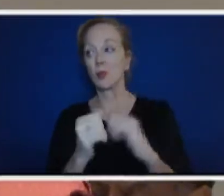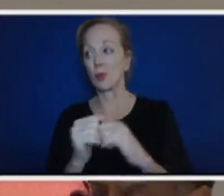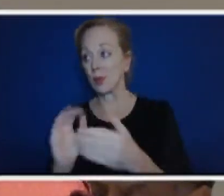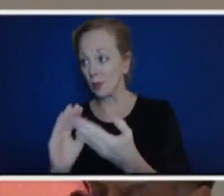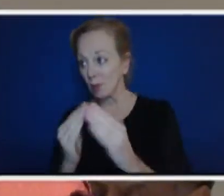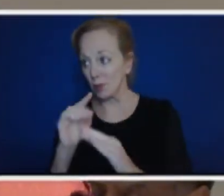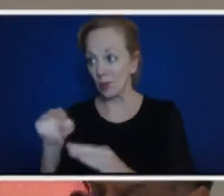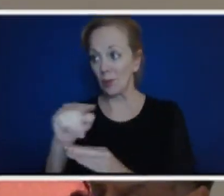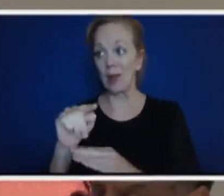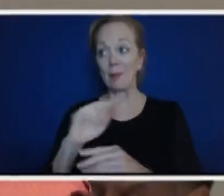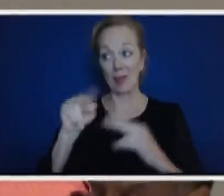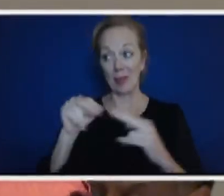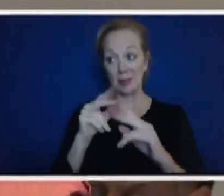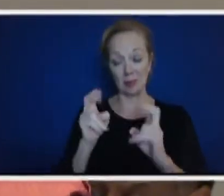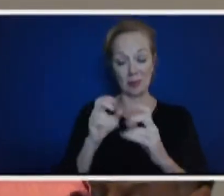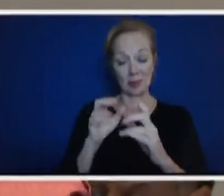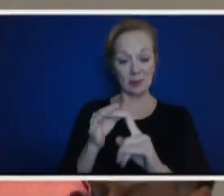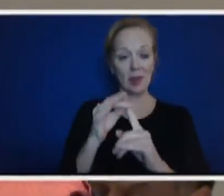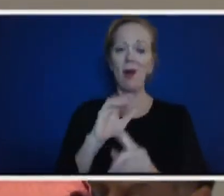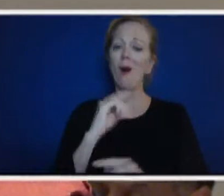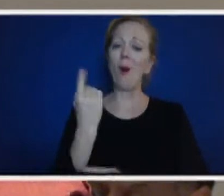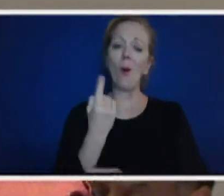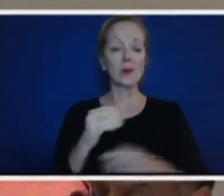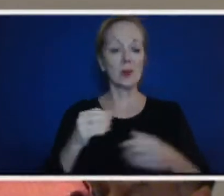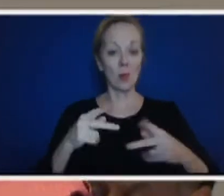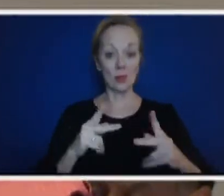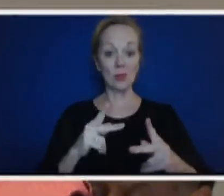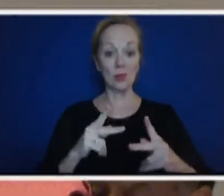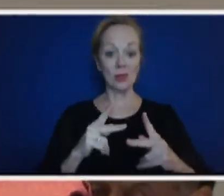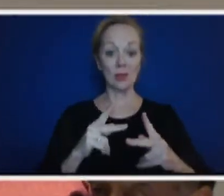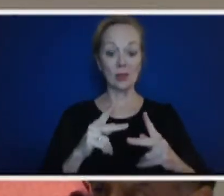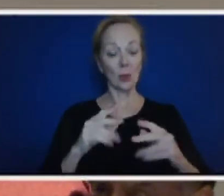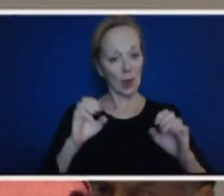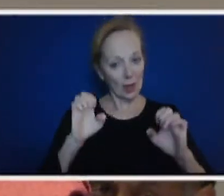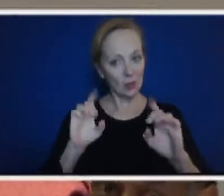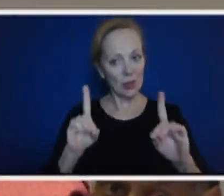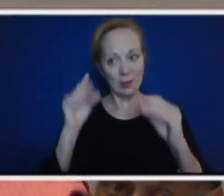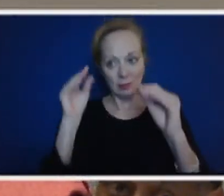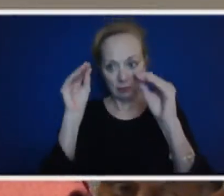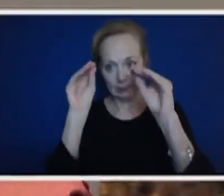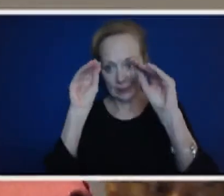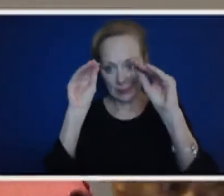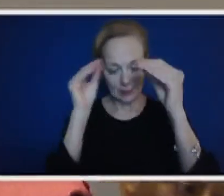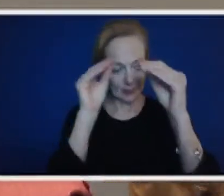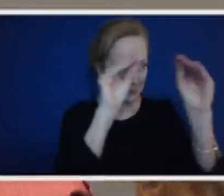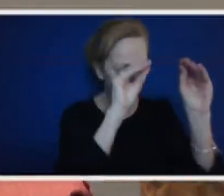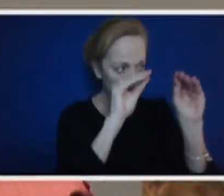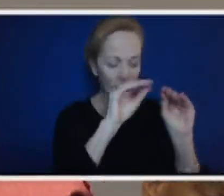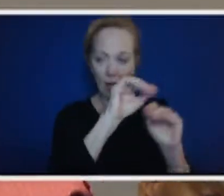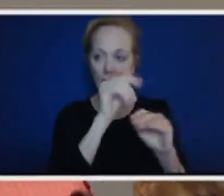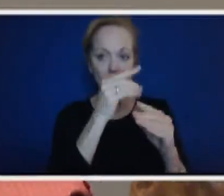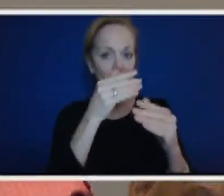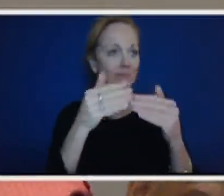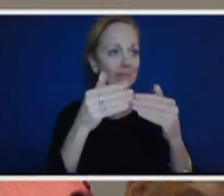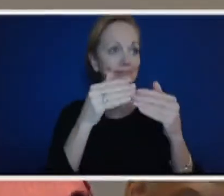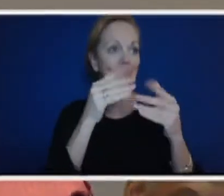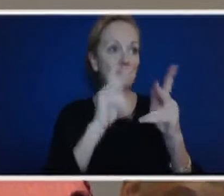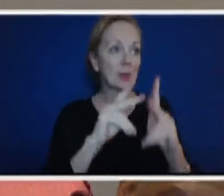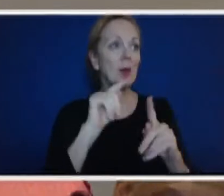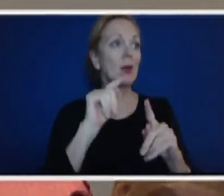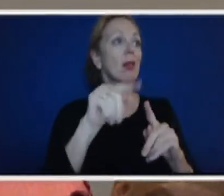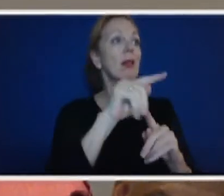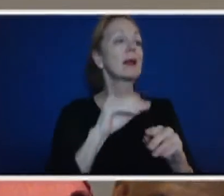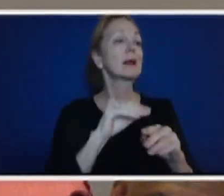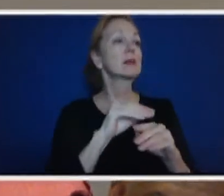course, there's always opportunity to educate other constituents in the neighborhood and exposed them